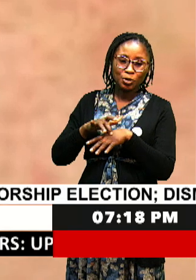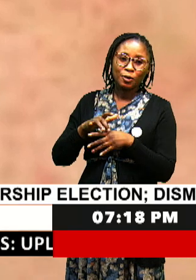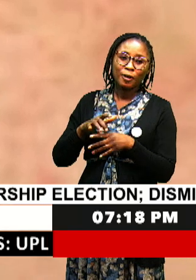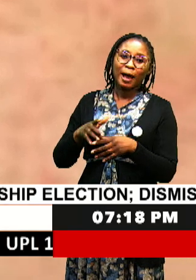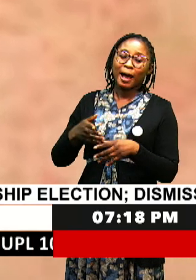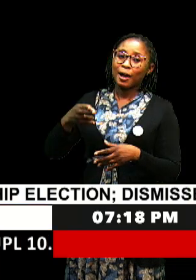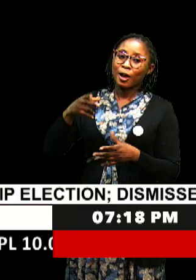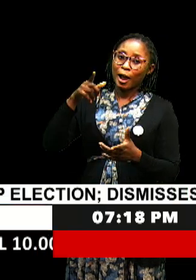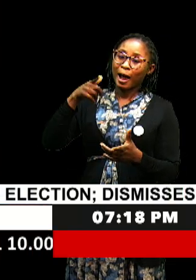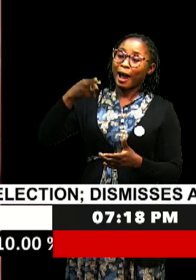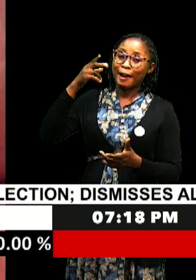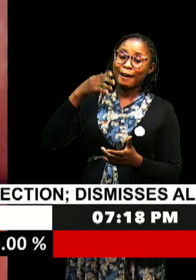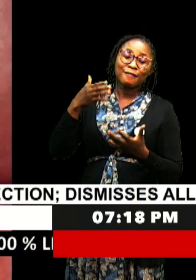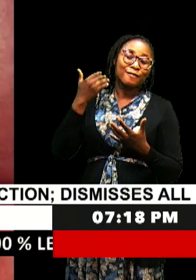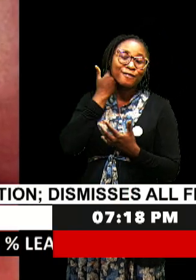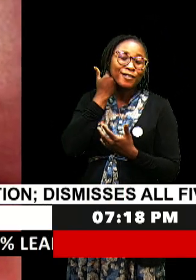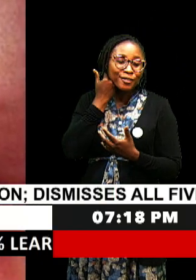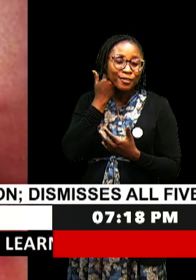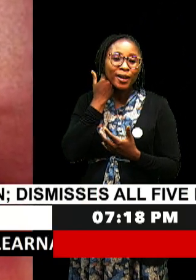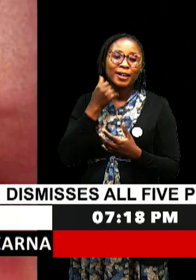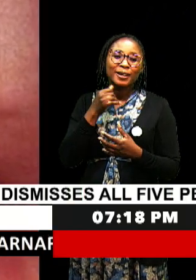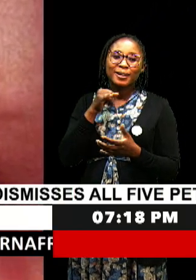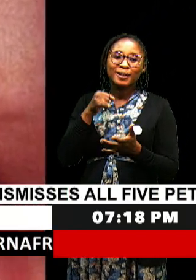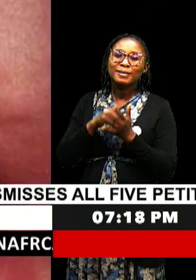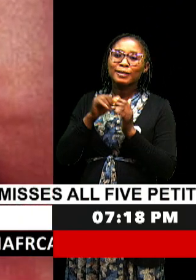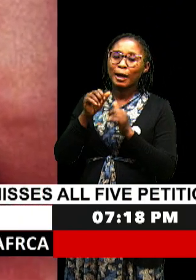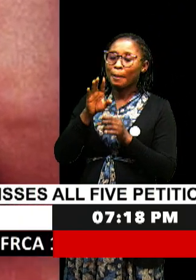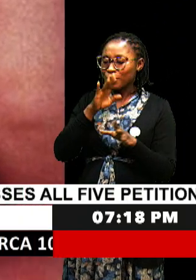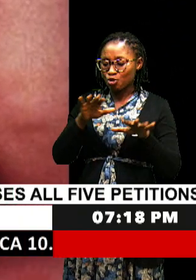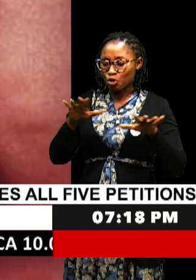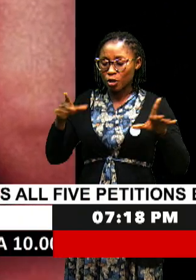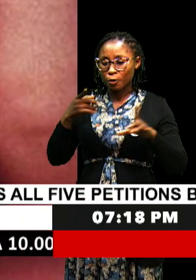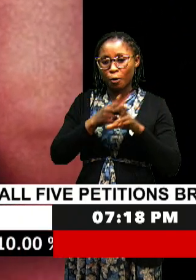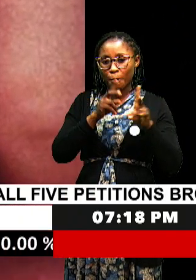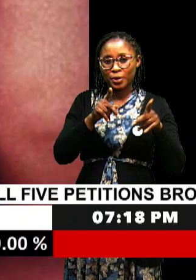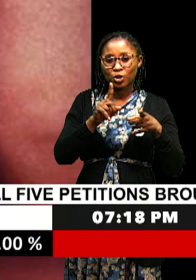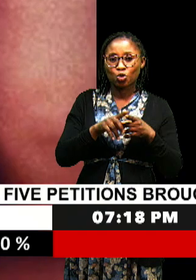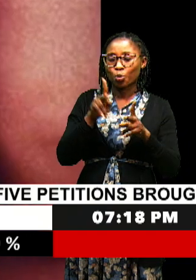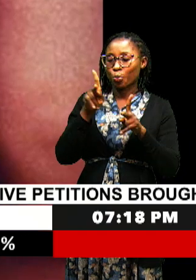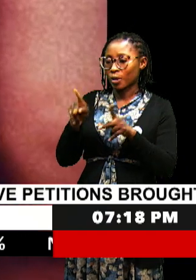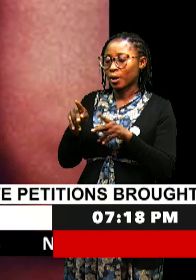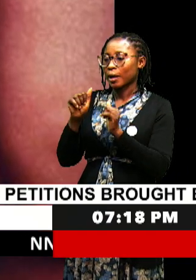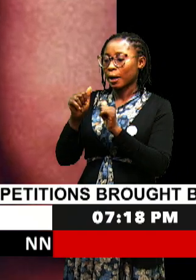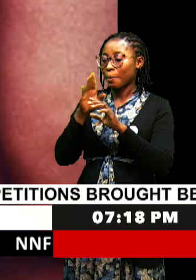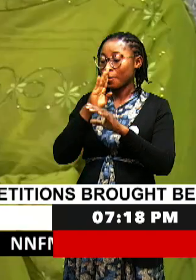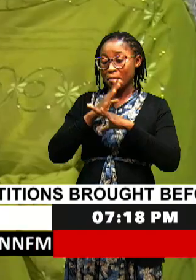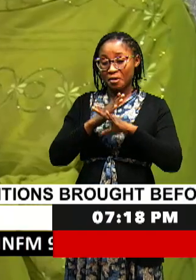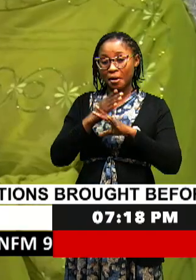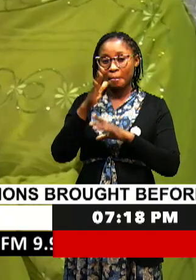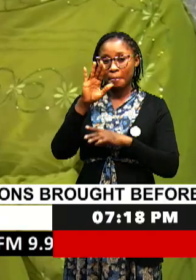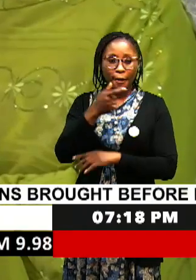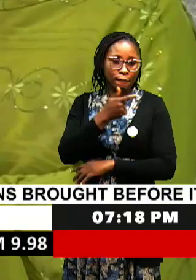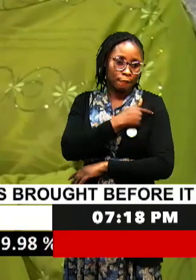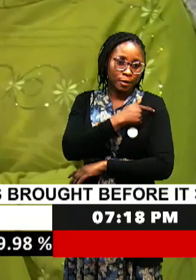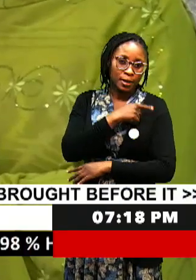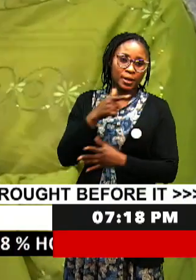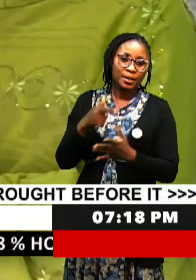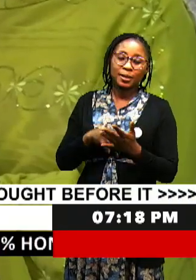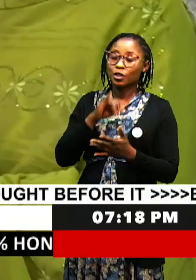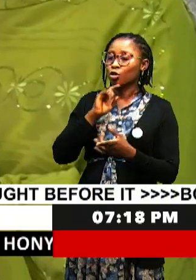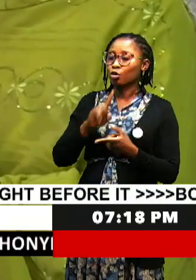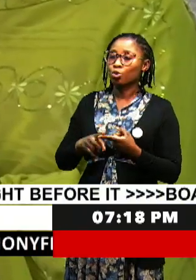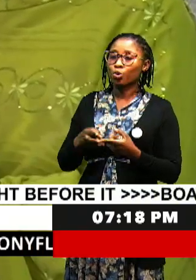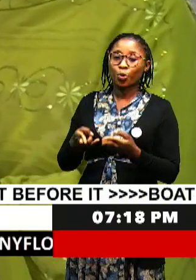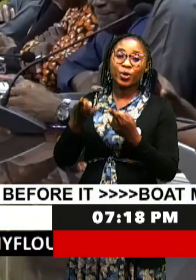symptoms. It is contagious from person to person and can be prevented by vaccine. This is to raise